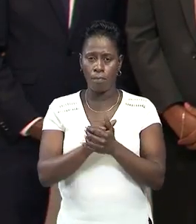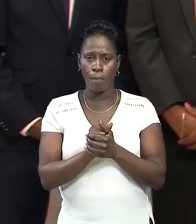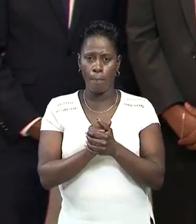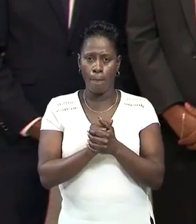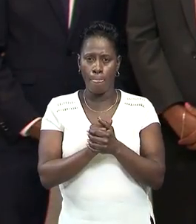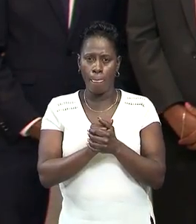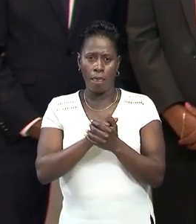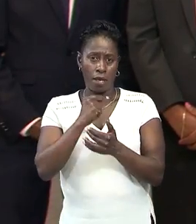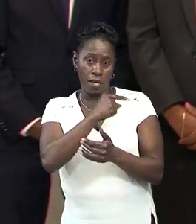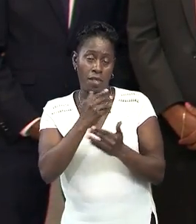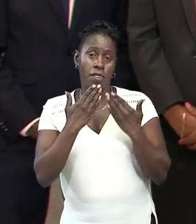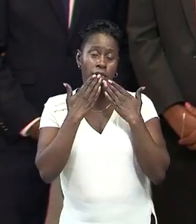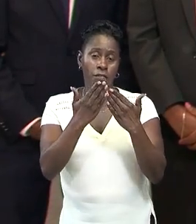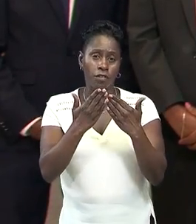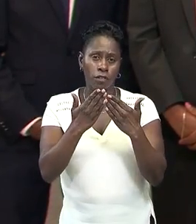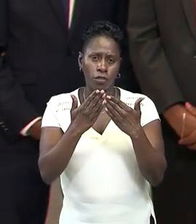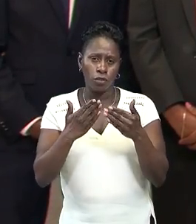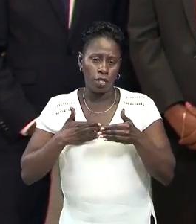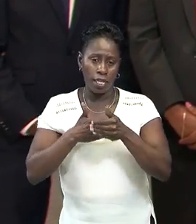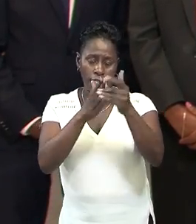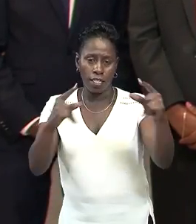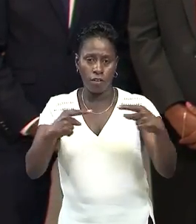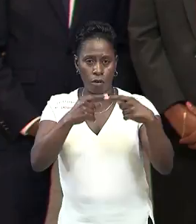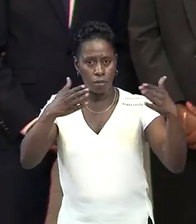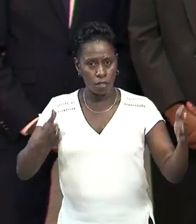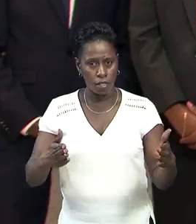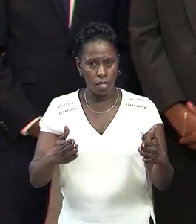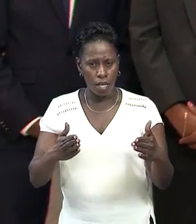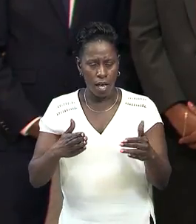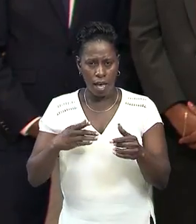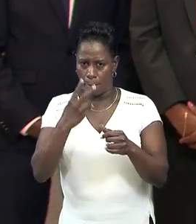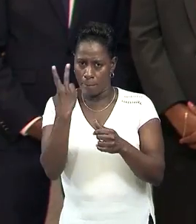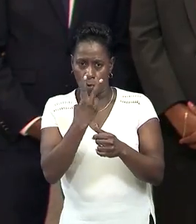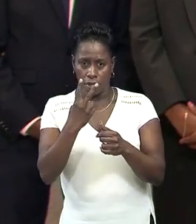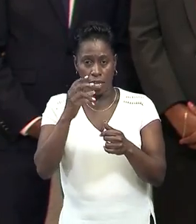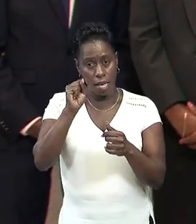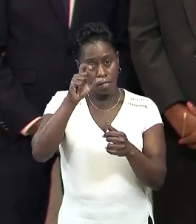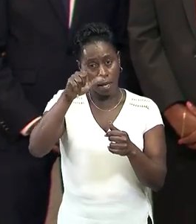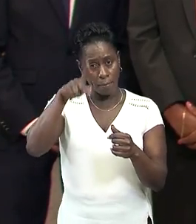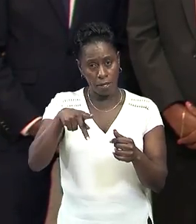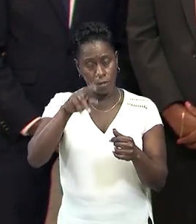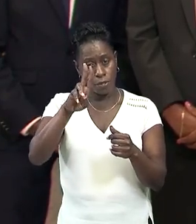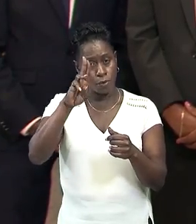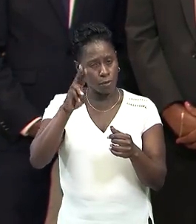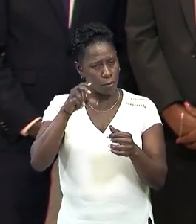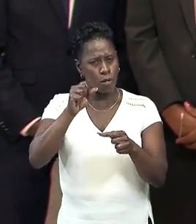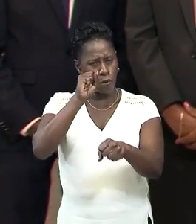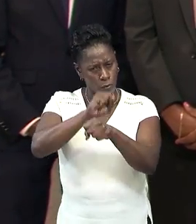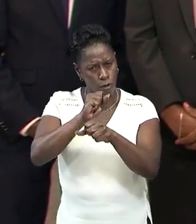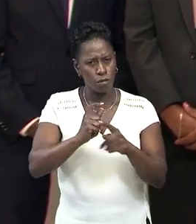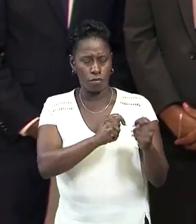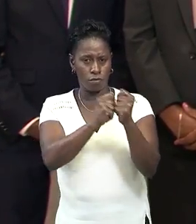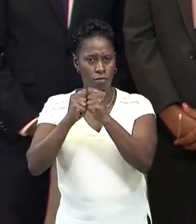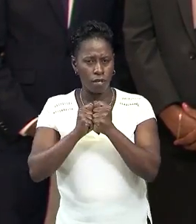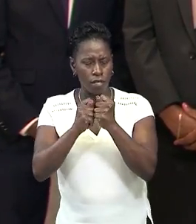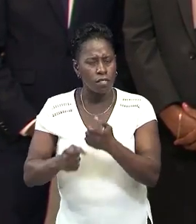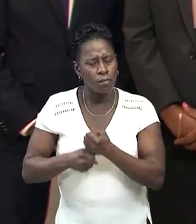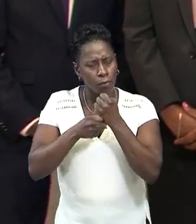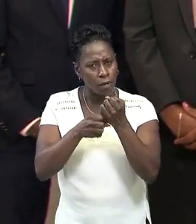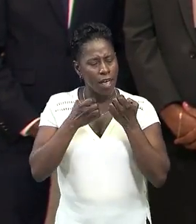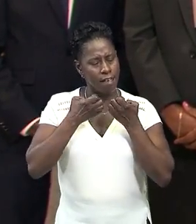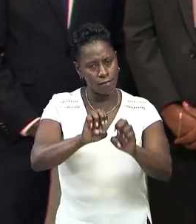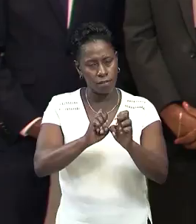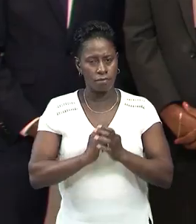I am thankful to the Leader of the Opposition and the members of both Houses of Parliament for their participation and support in our